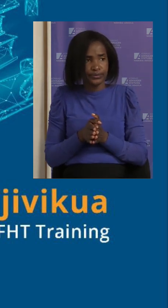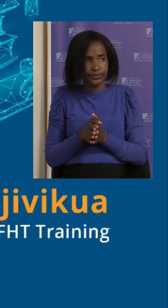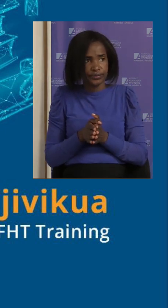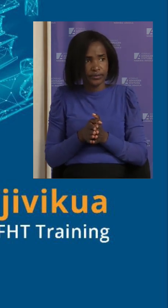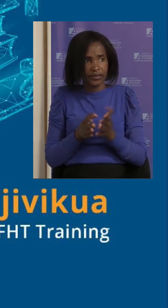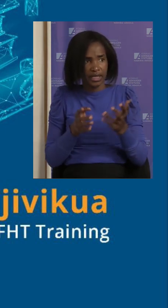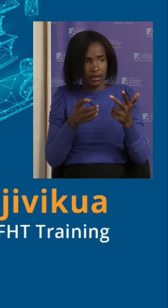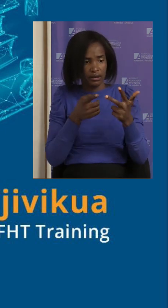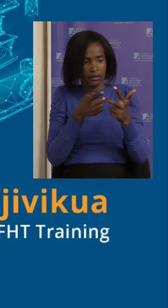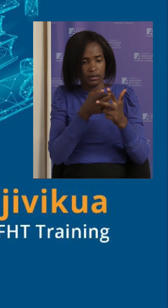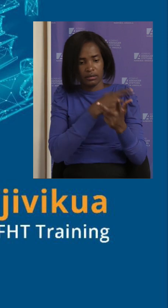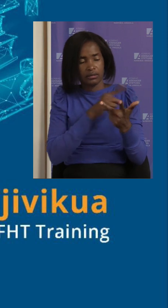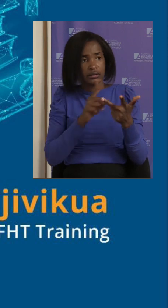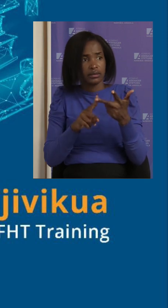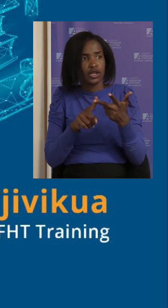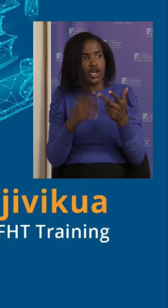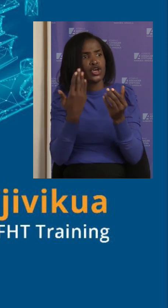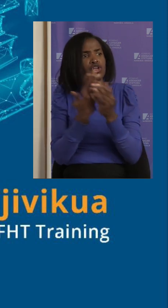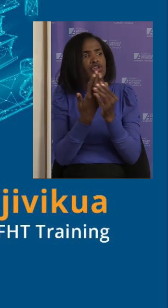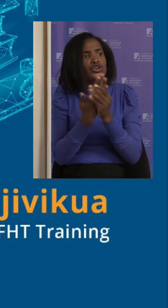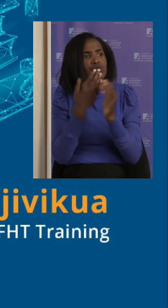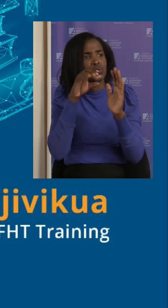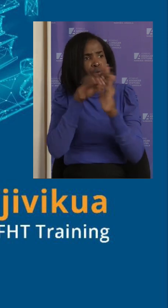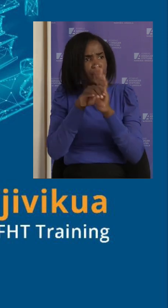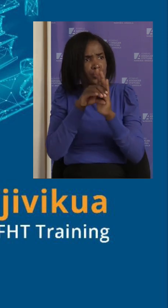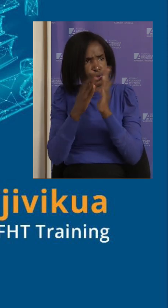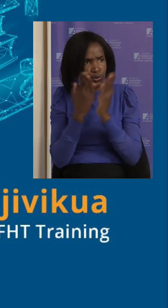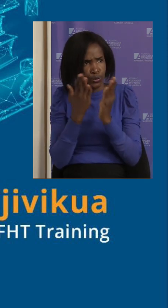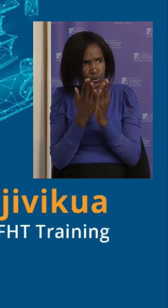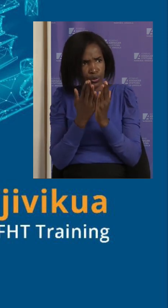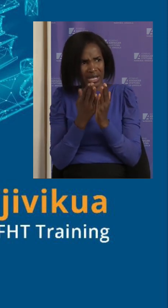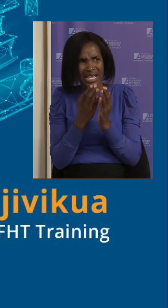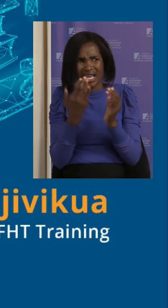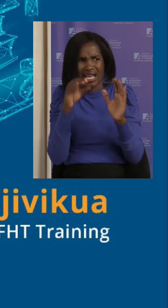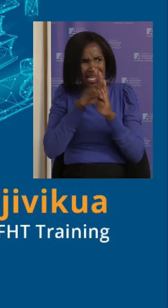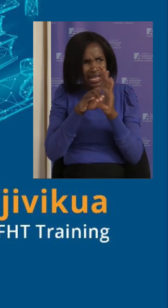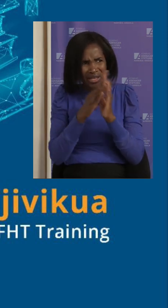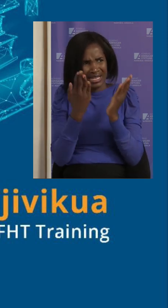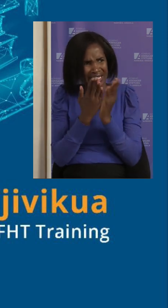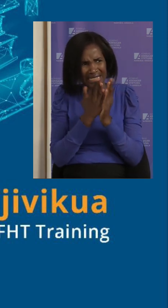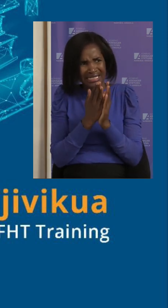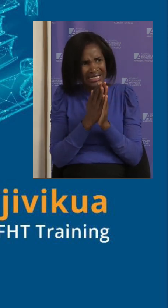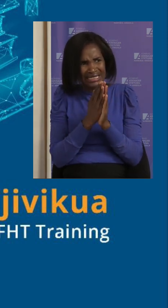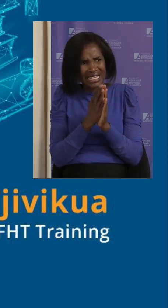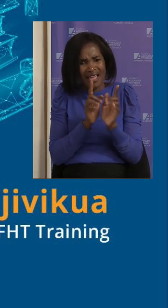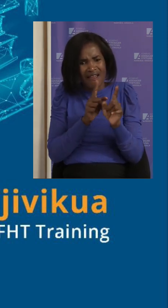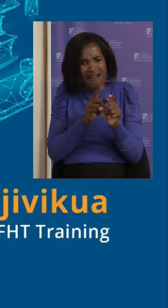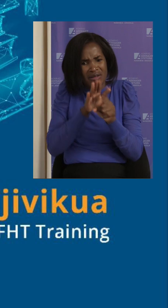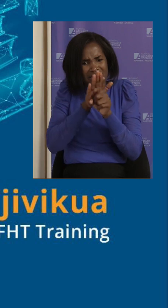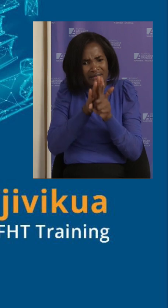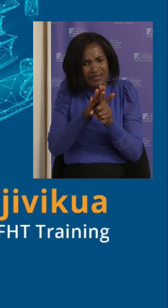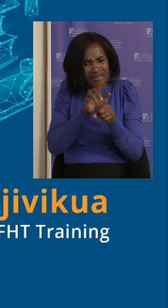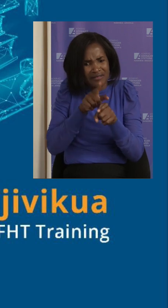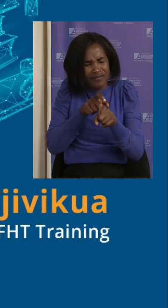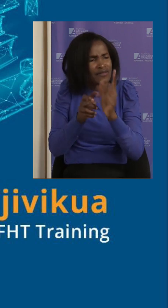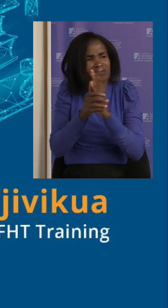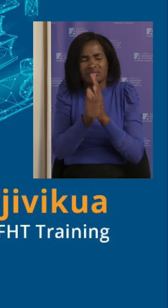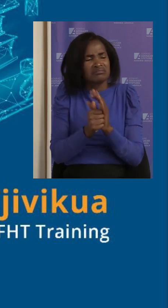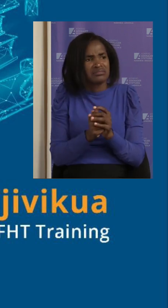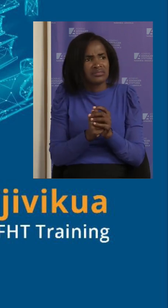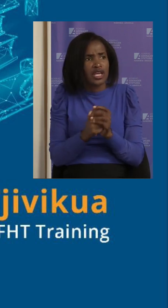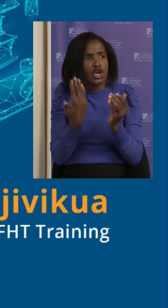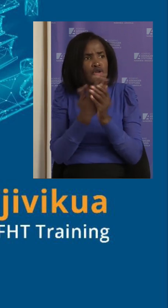Number 3, the new school curriculum. It appears that the new school curriculum is not skills-oriented. After all, this new